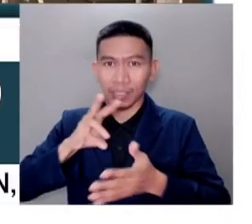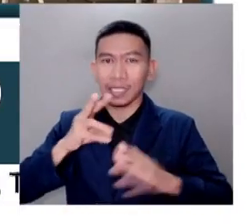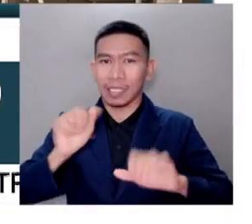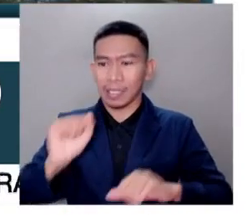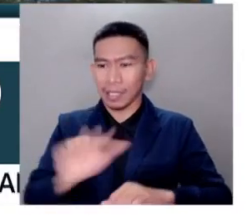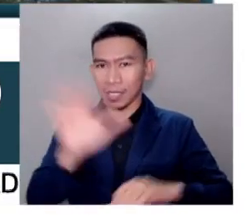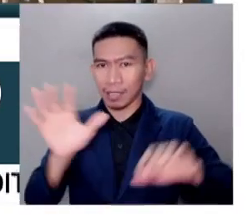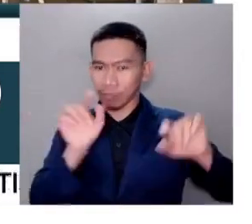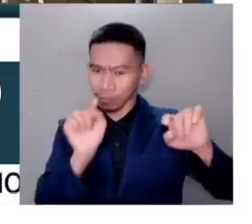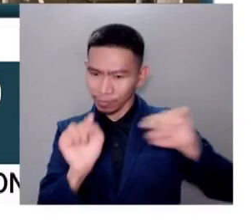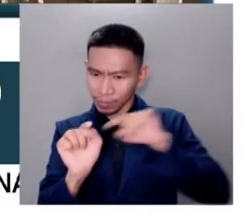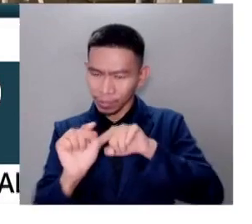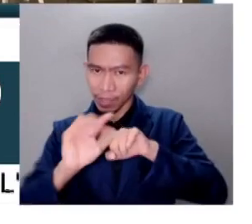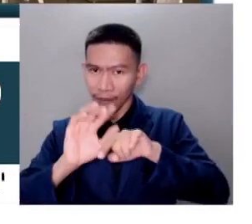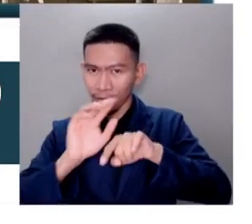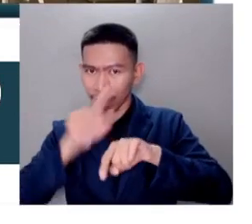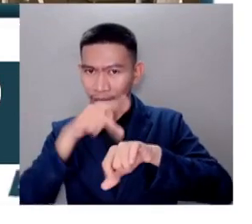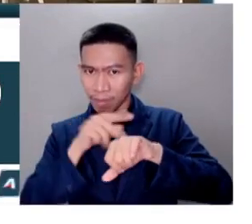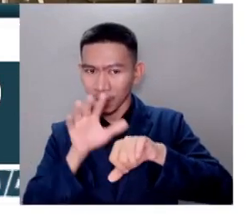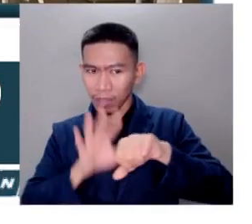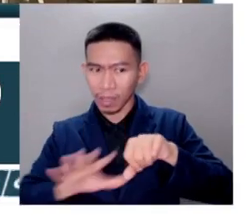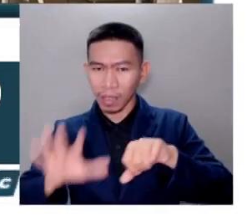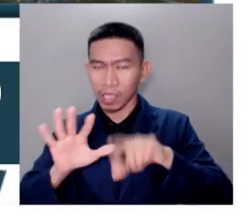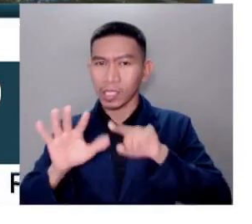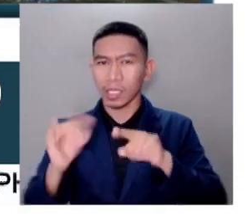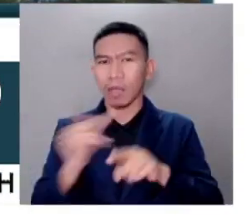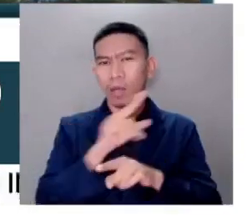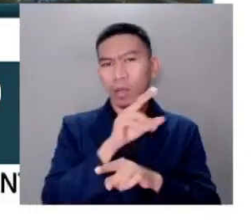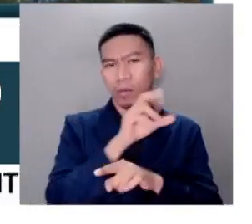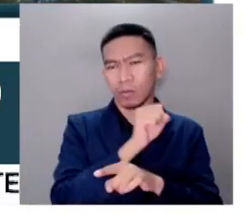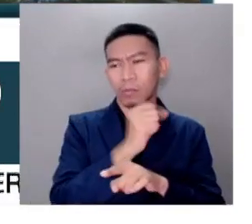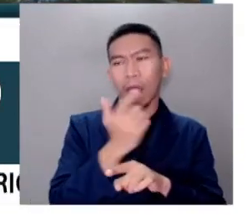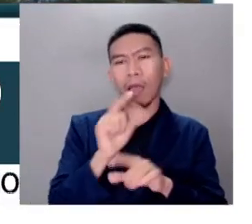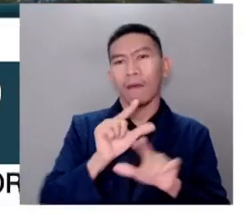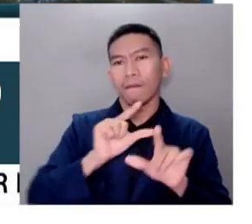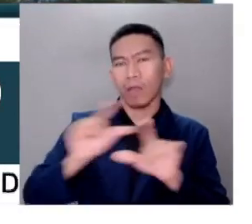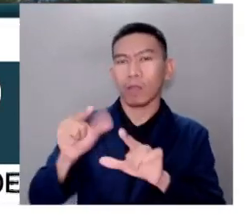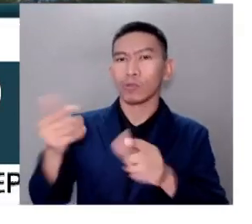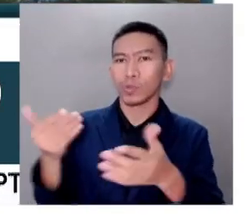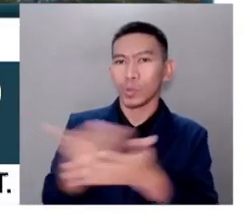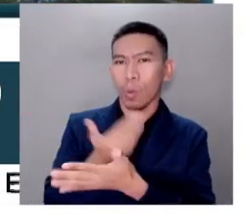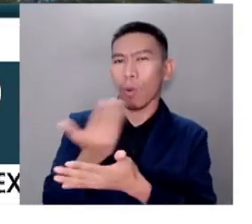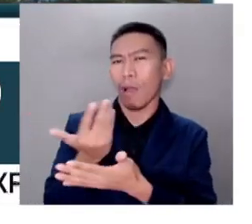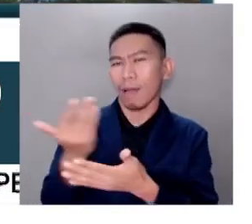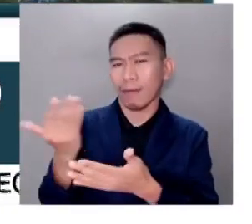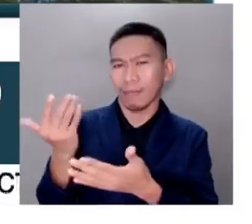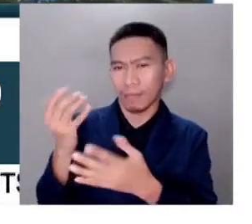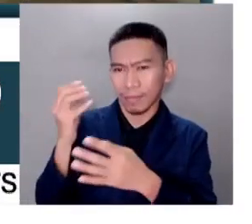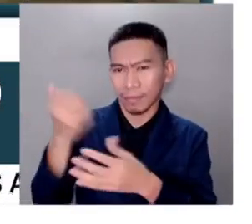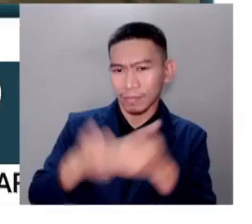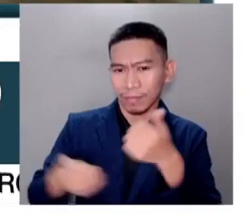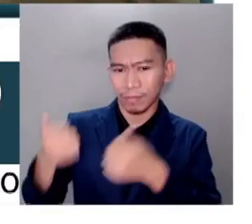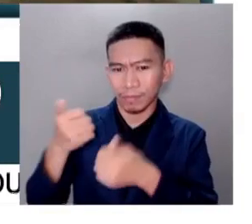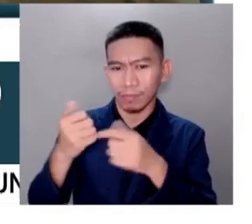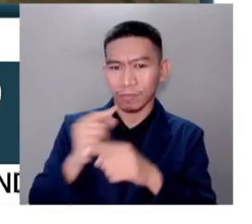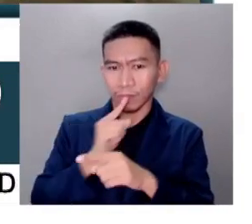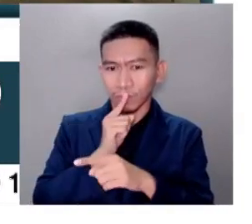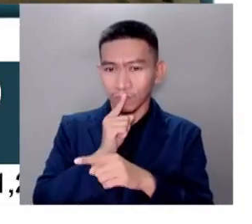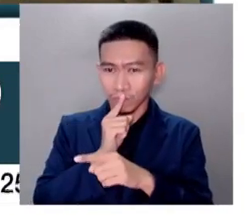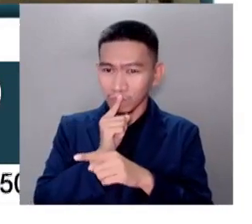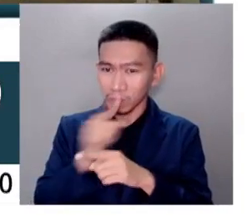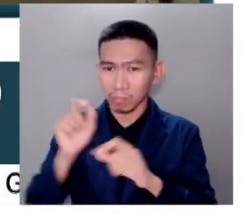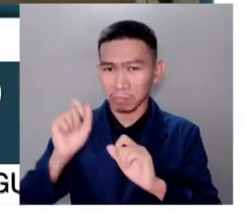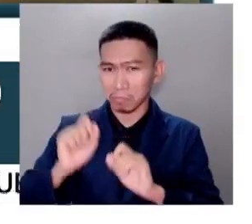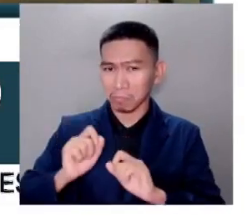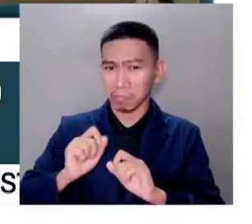now courting the new regime and the new leaders. So it's not surprising that they came in behind